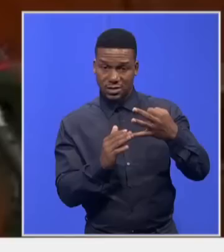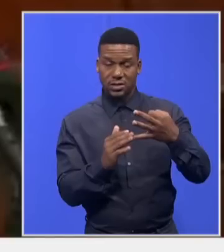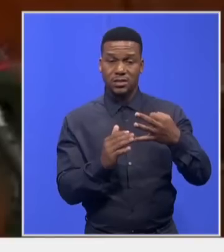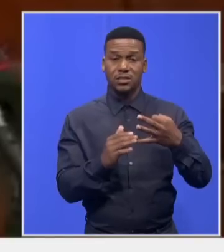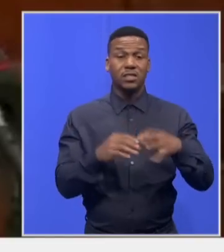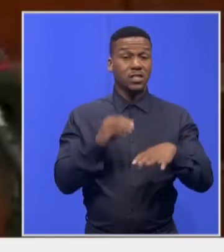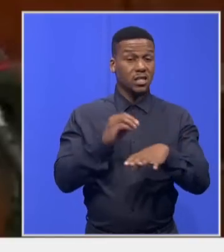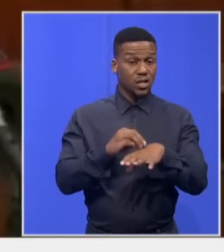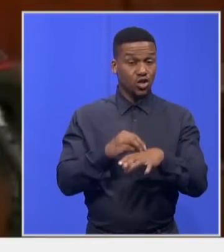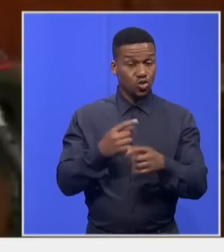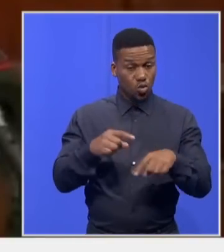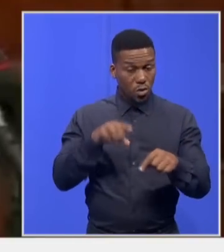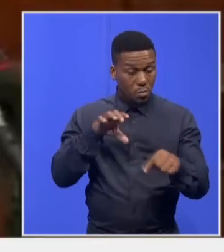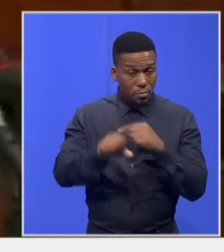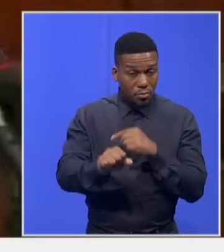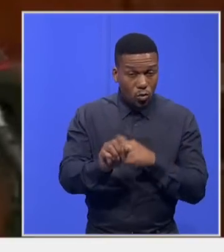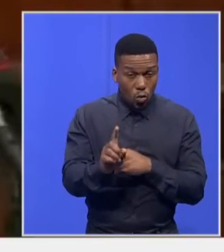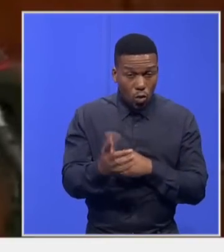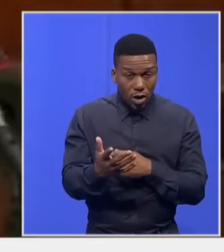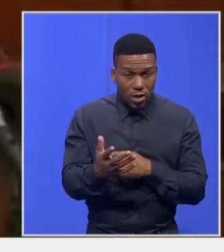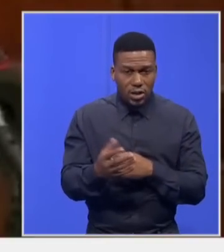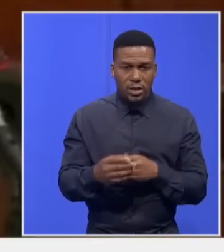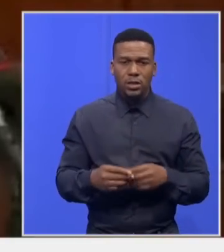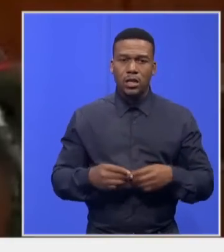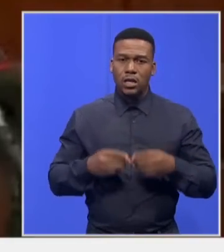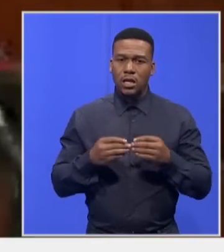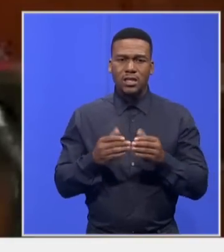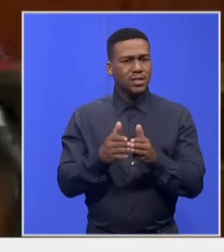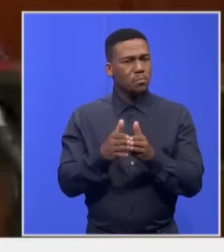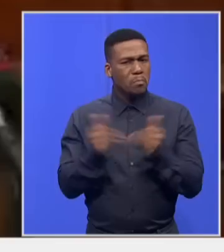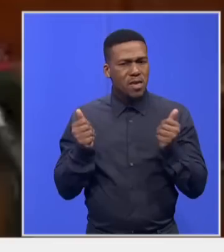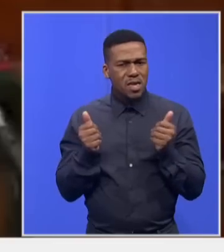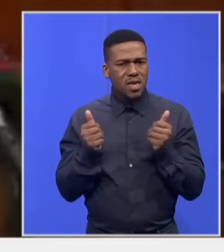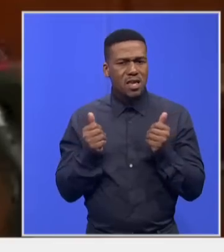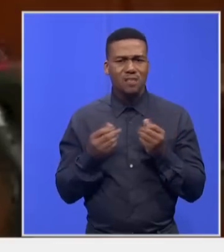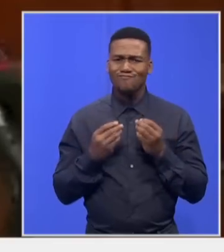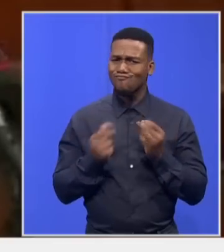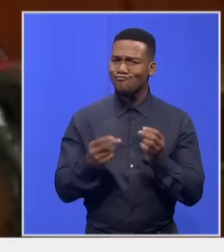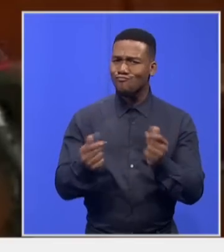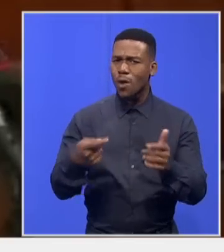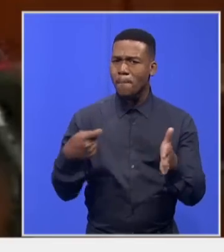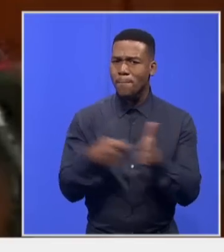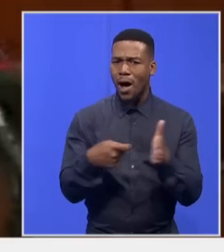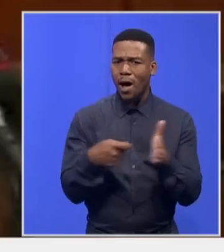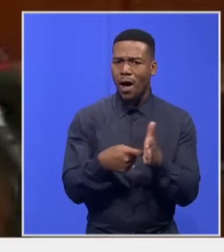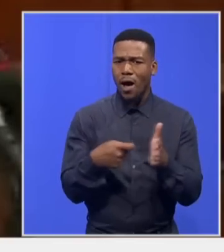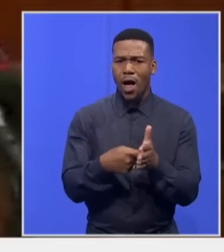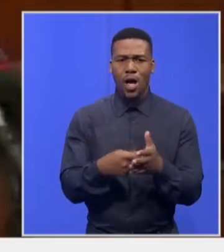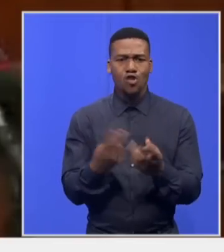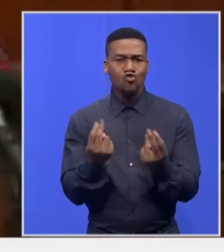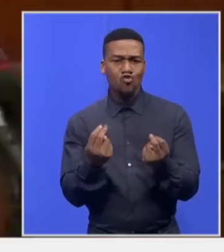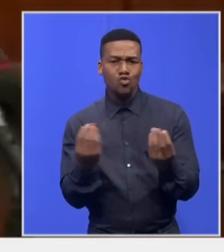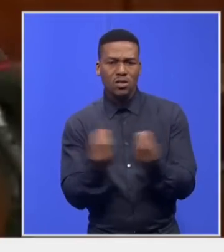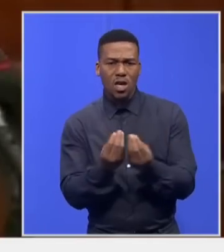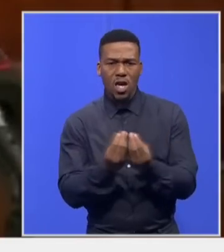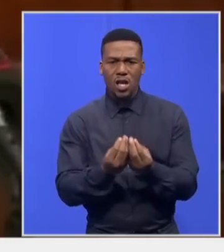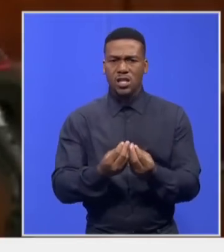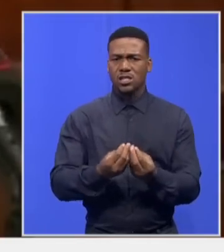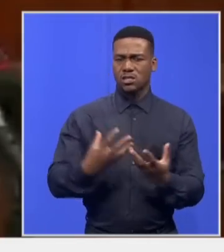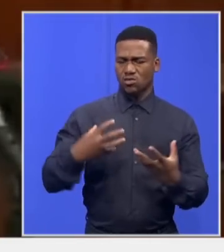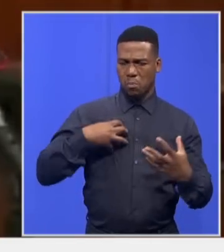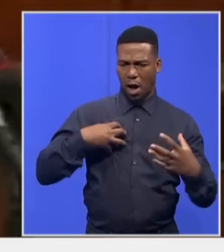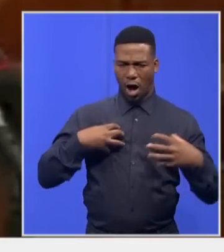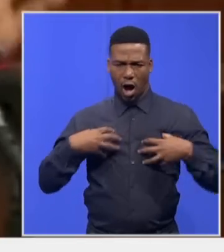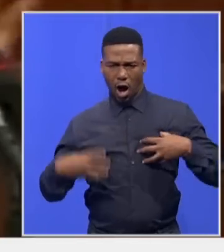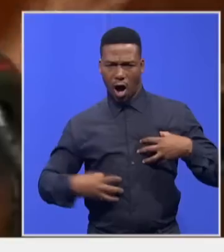require attention, is the speed of procurement for new parts or replacement parts inside